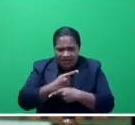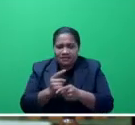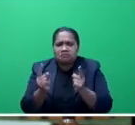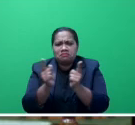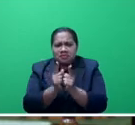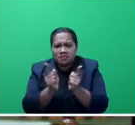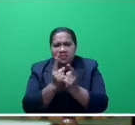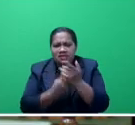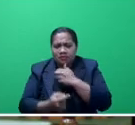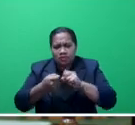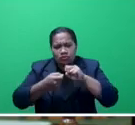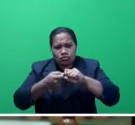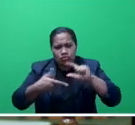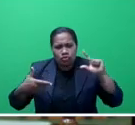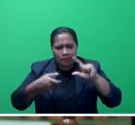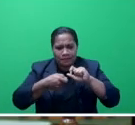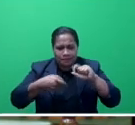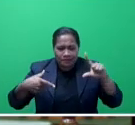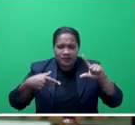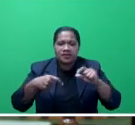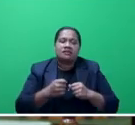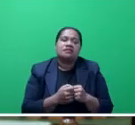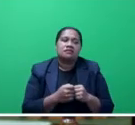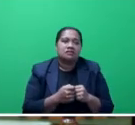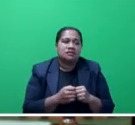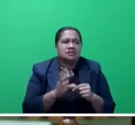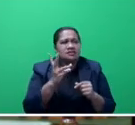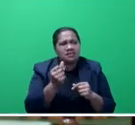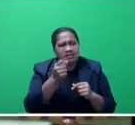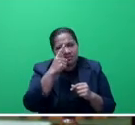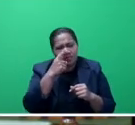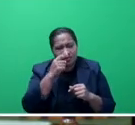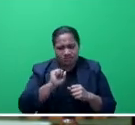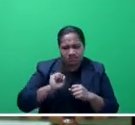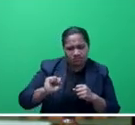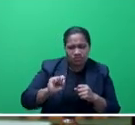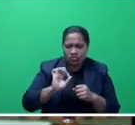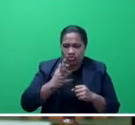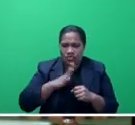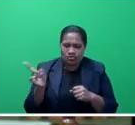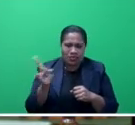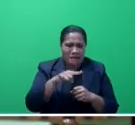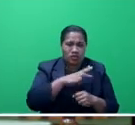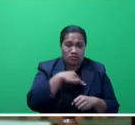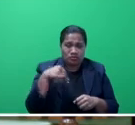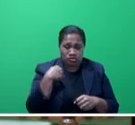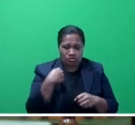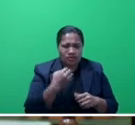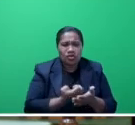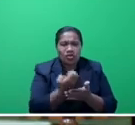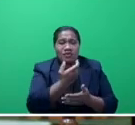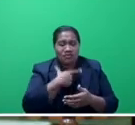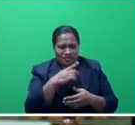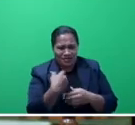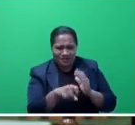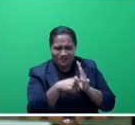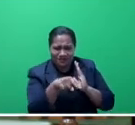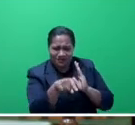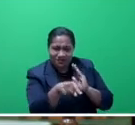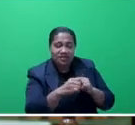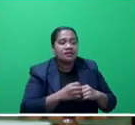from home. Some people actually refused to come to the Ministry of Economy because they were scared they'll get COVID-19. So it's under those very